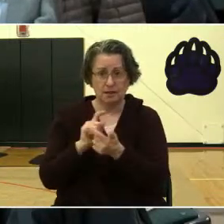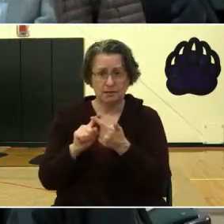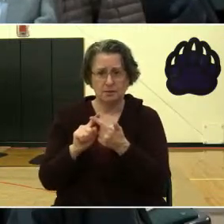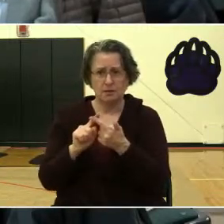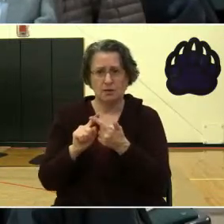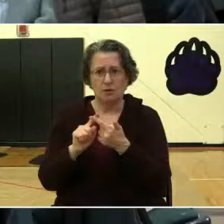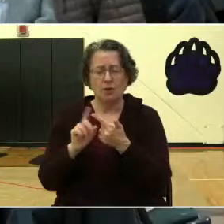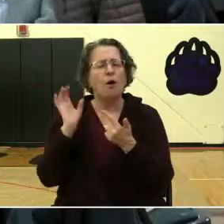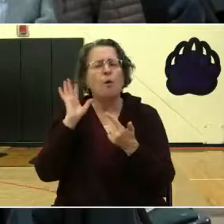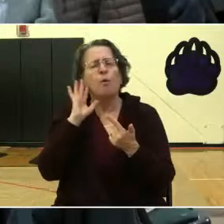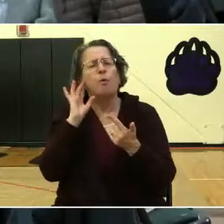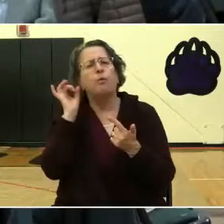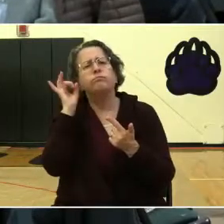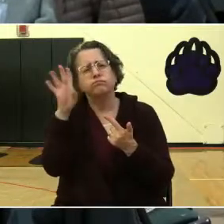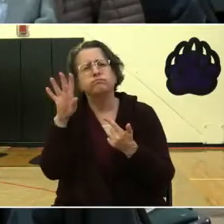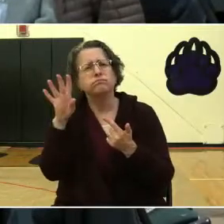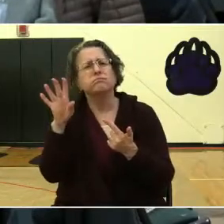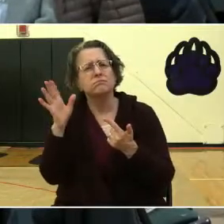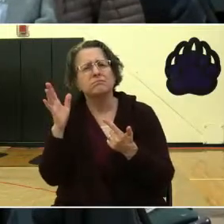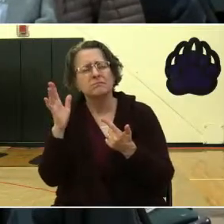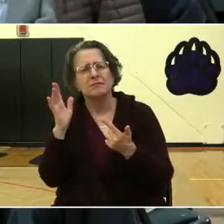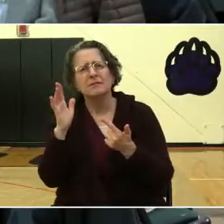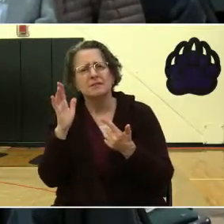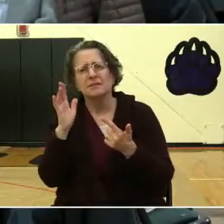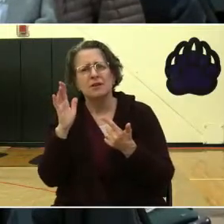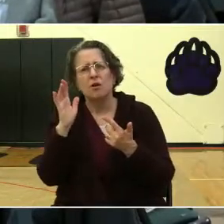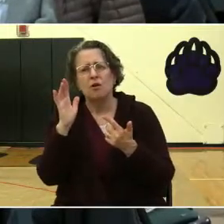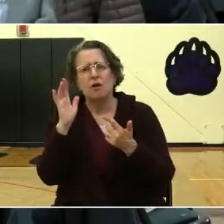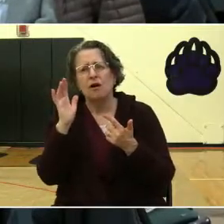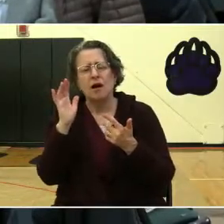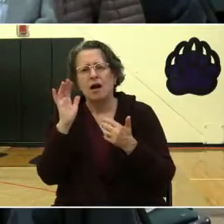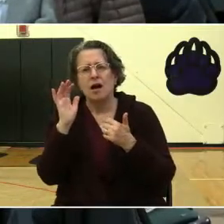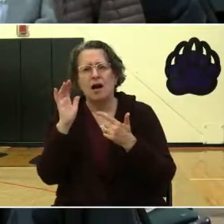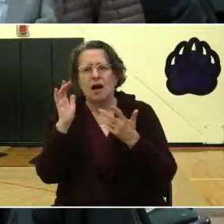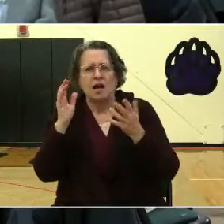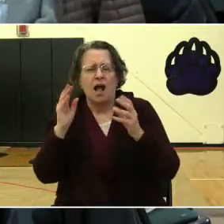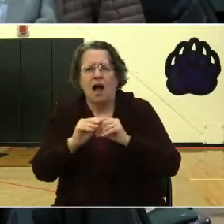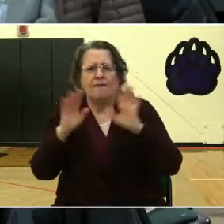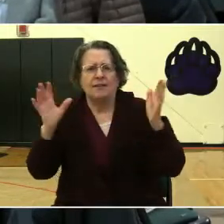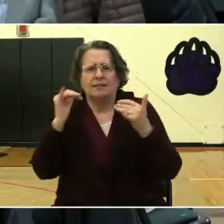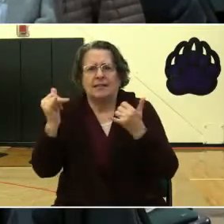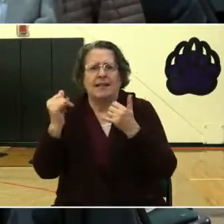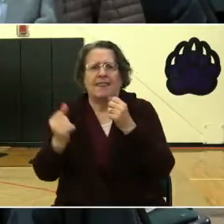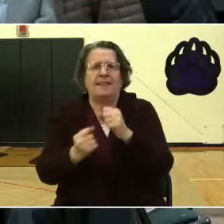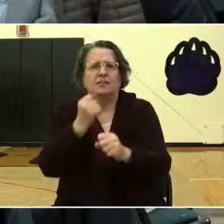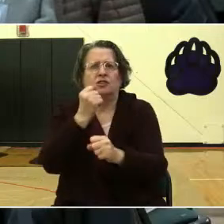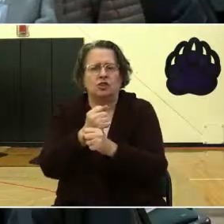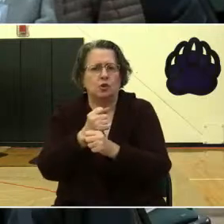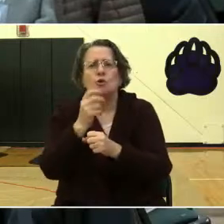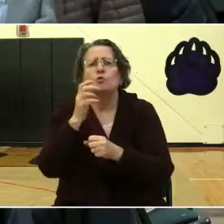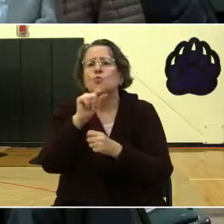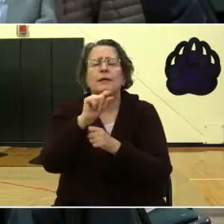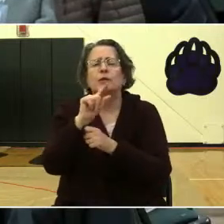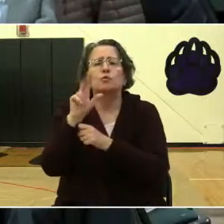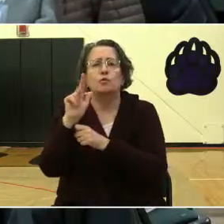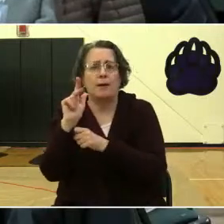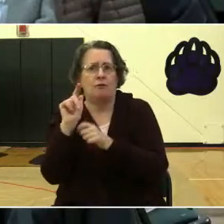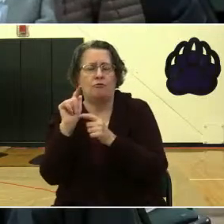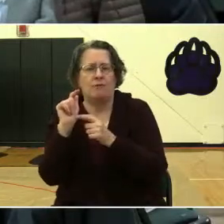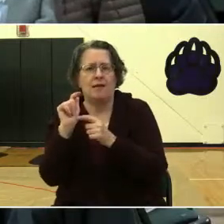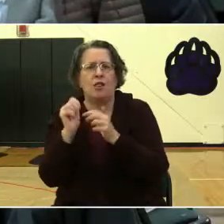existential threat um 20123 was the warmest year ever recorded the ocean heat